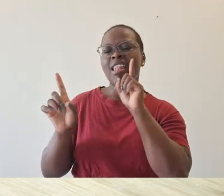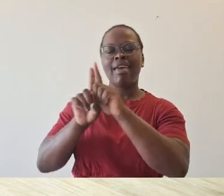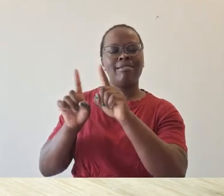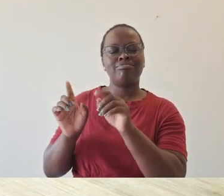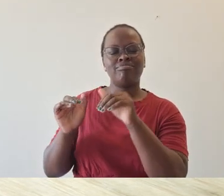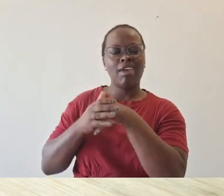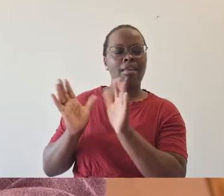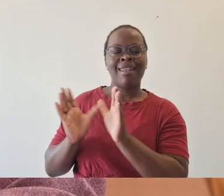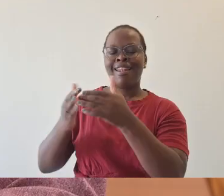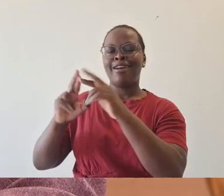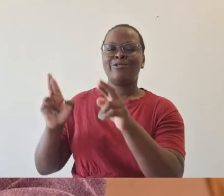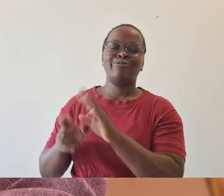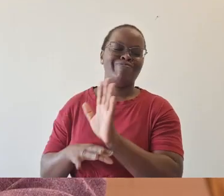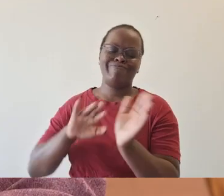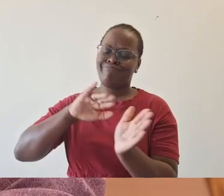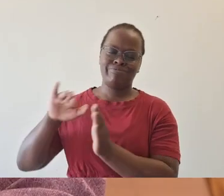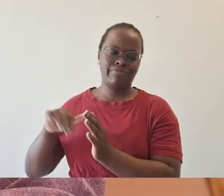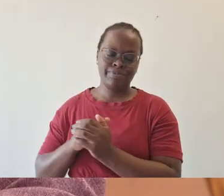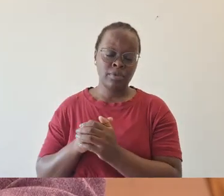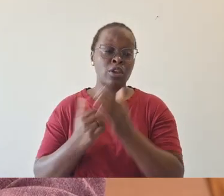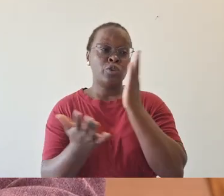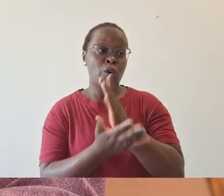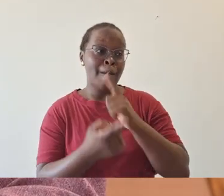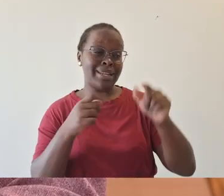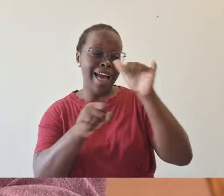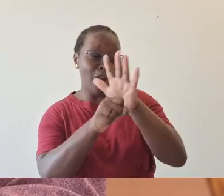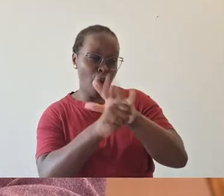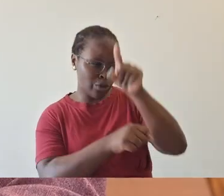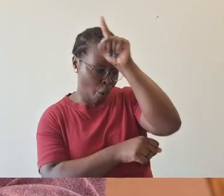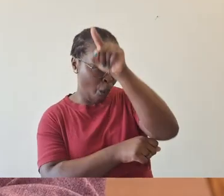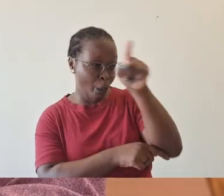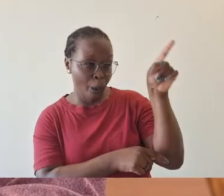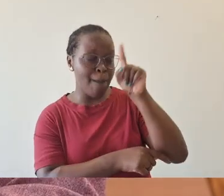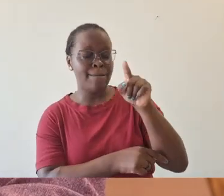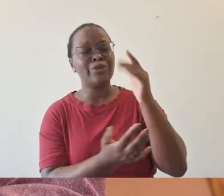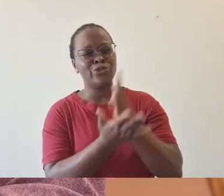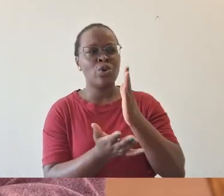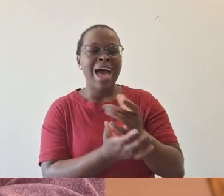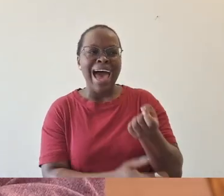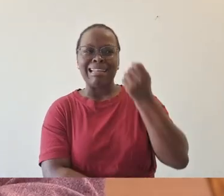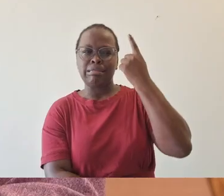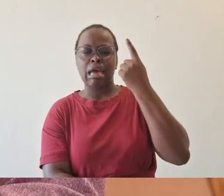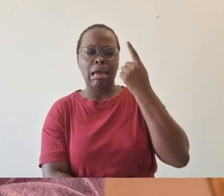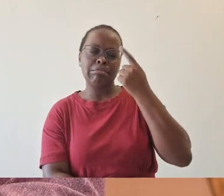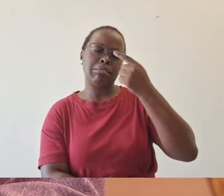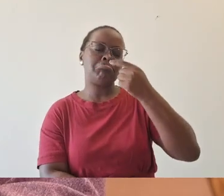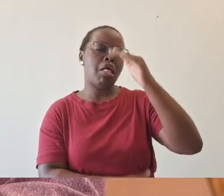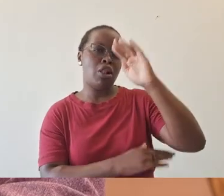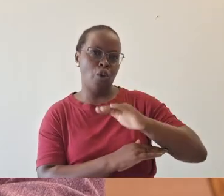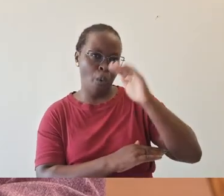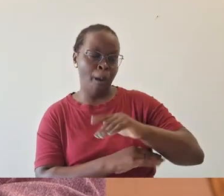traditional rural setting, where the levels of literacy are quite low, but then the parents have a wealth of knowledge, especially of traditions,